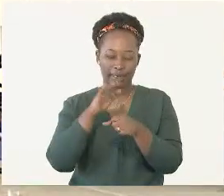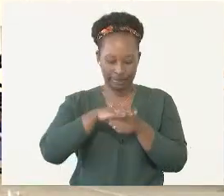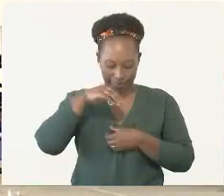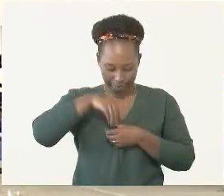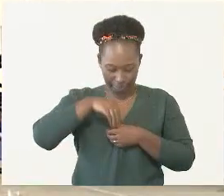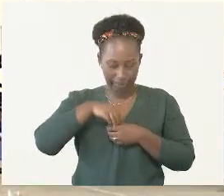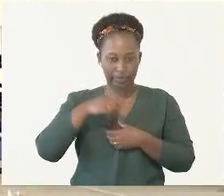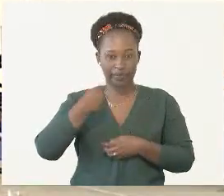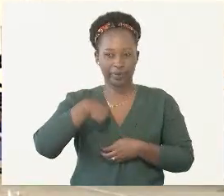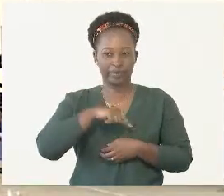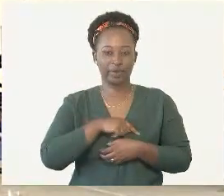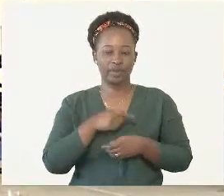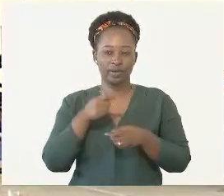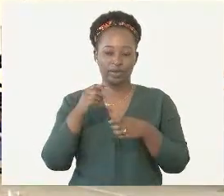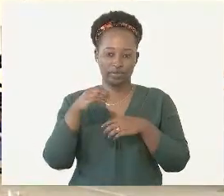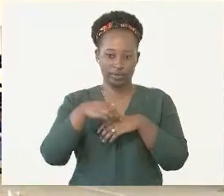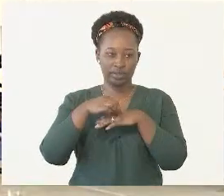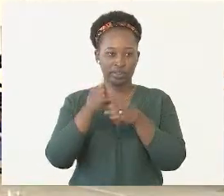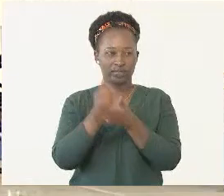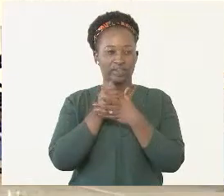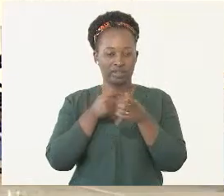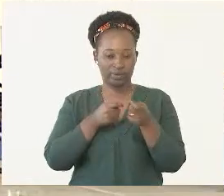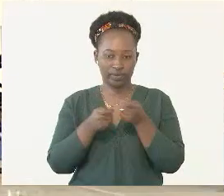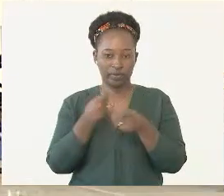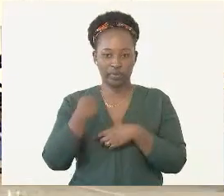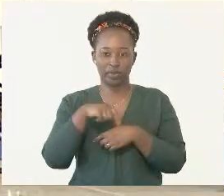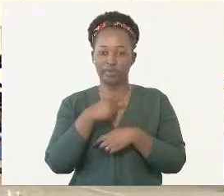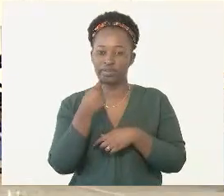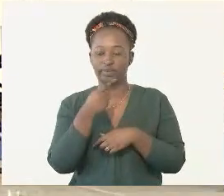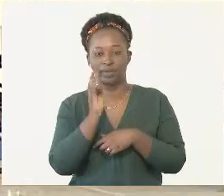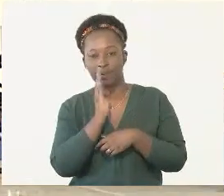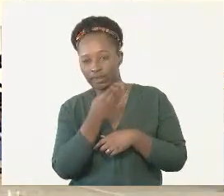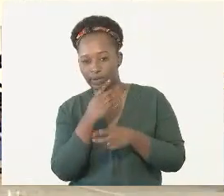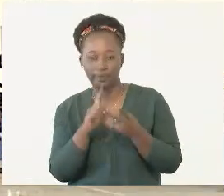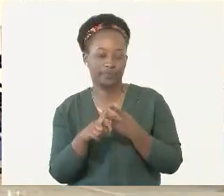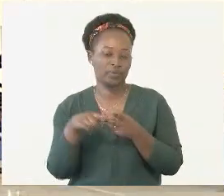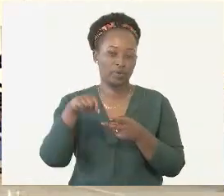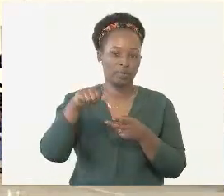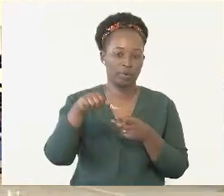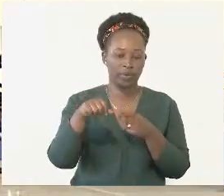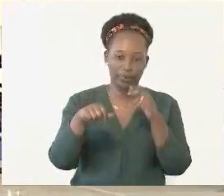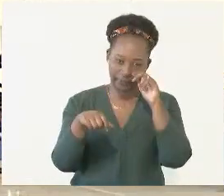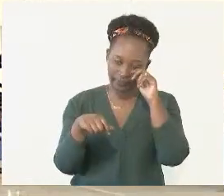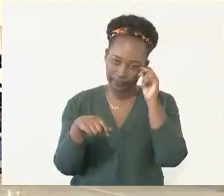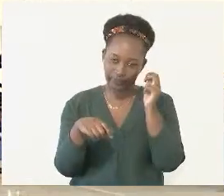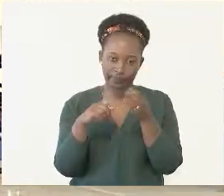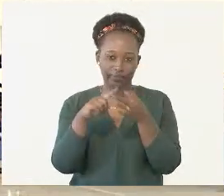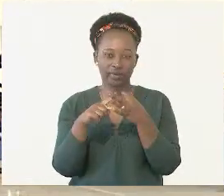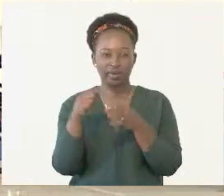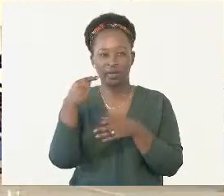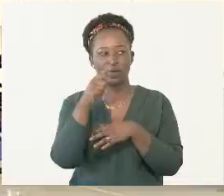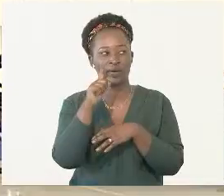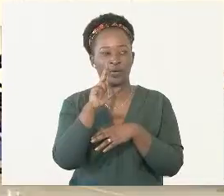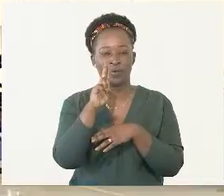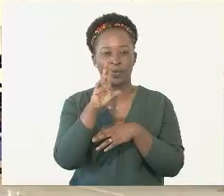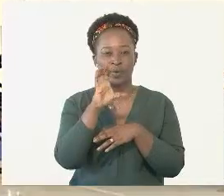be controlled, to be balanced. We talked about water, we talked about salts, we talked about glucose,